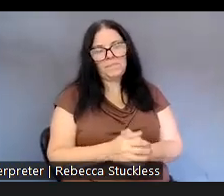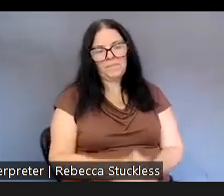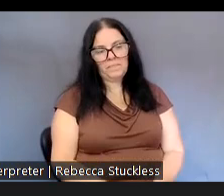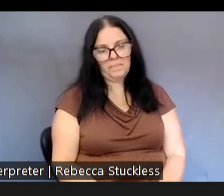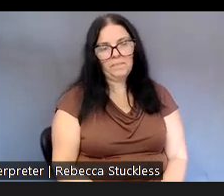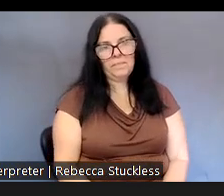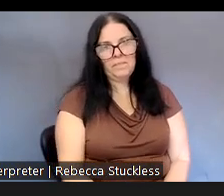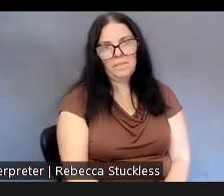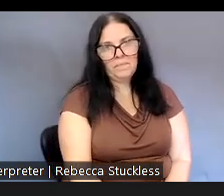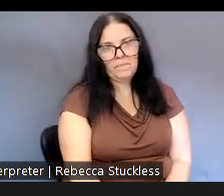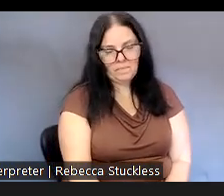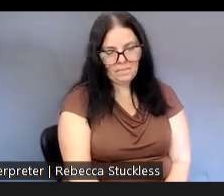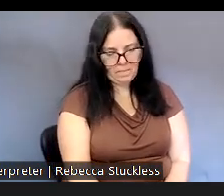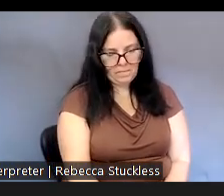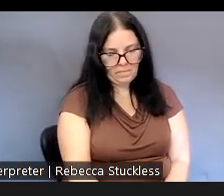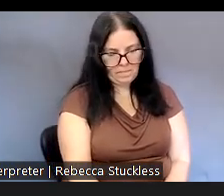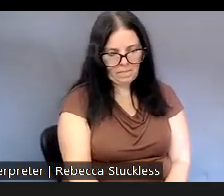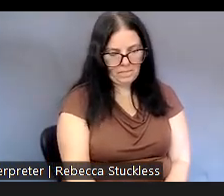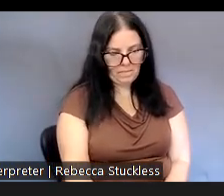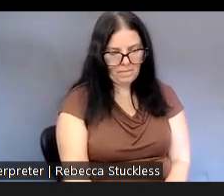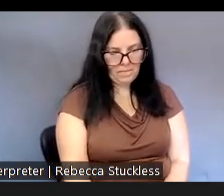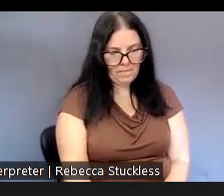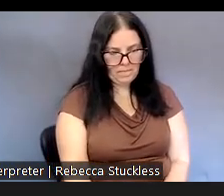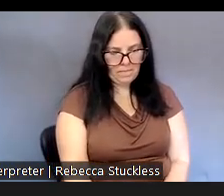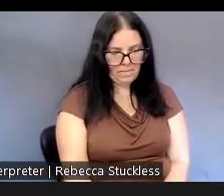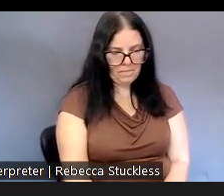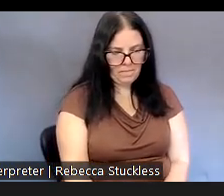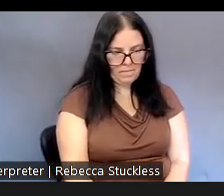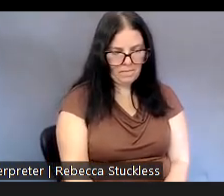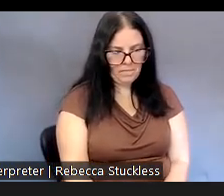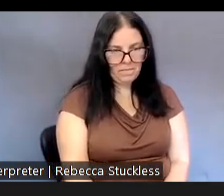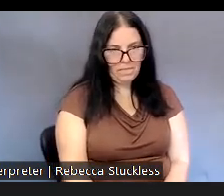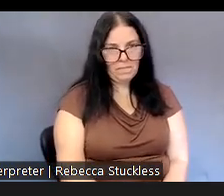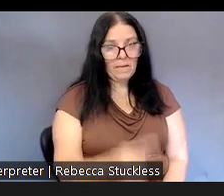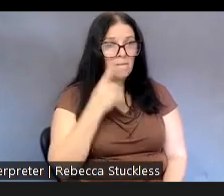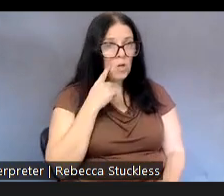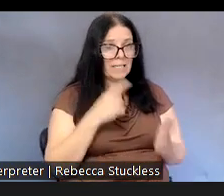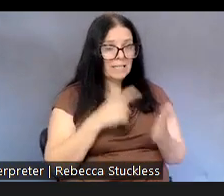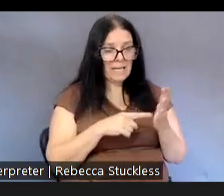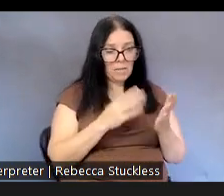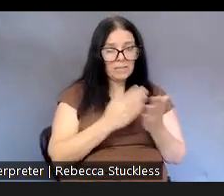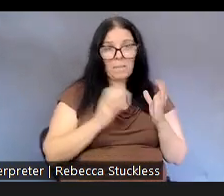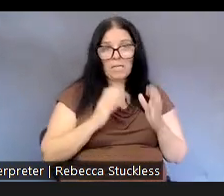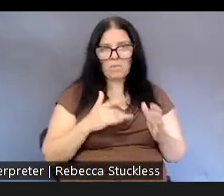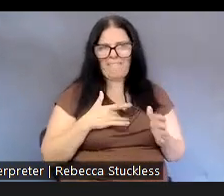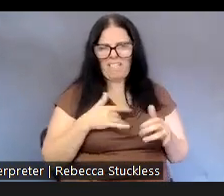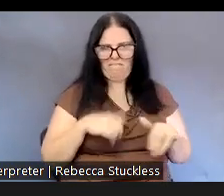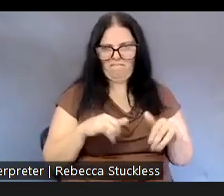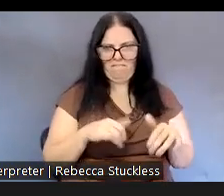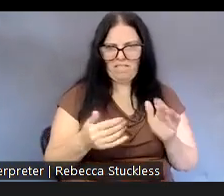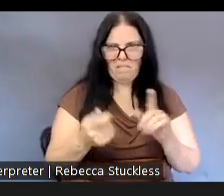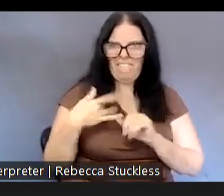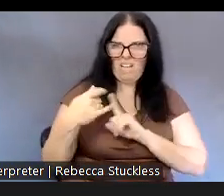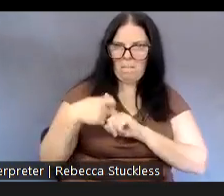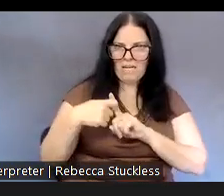For example, a customer who has had repeated experiences of feeling picked on at work and so has abruptly